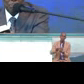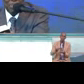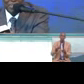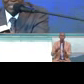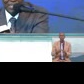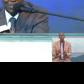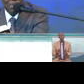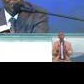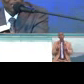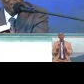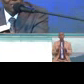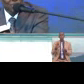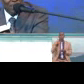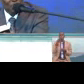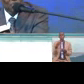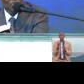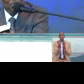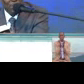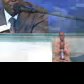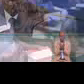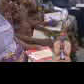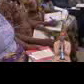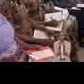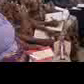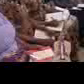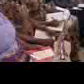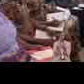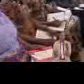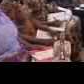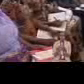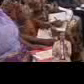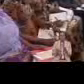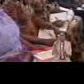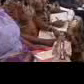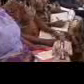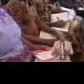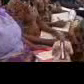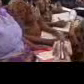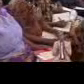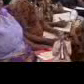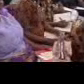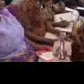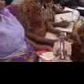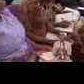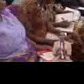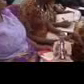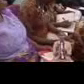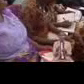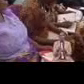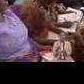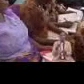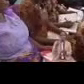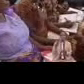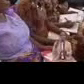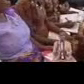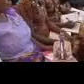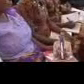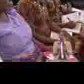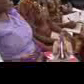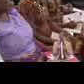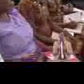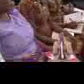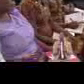fear. Spirit of bondage is cancelled in your life. Amen. The spirit of